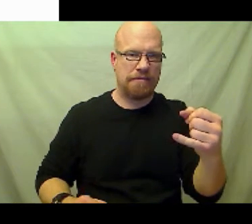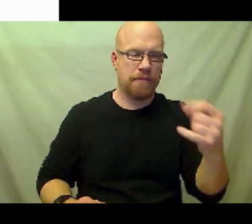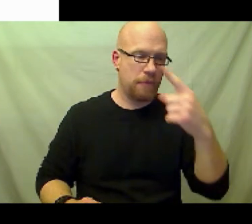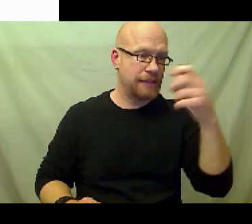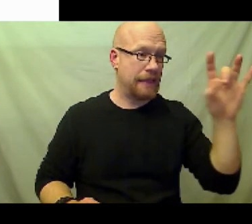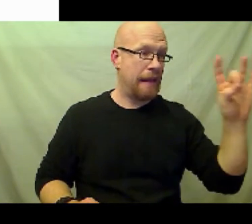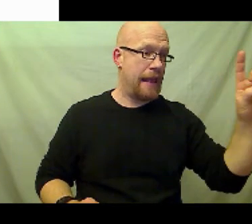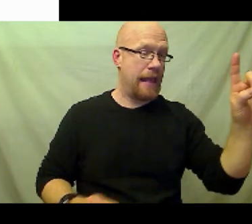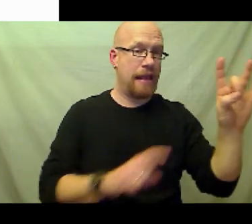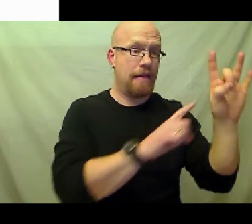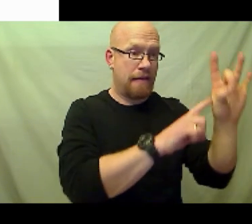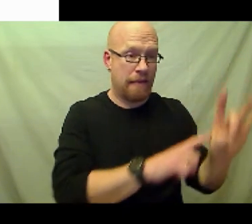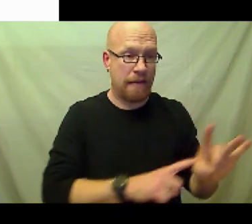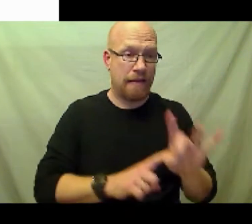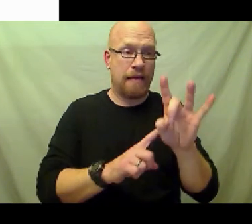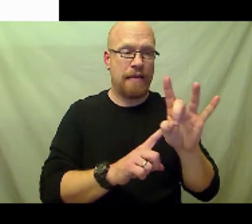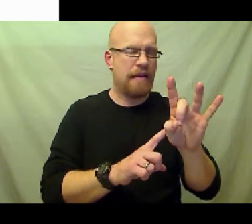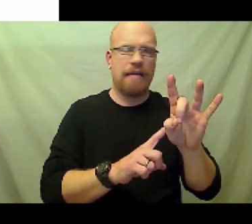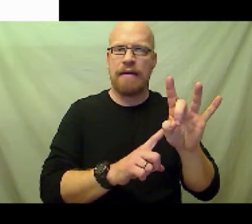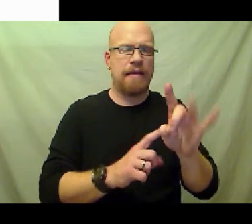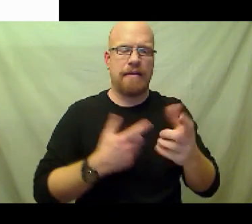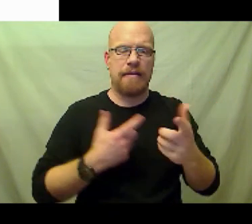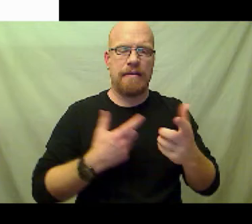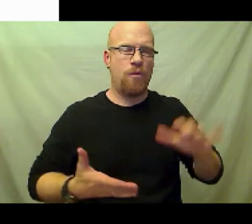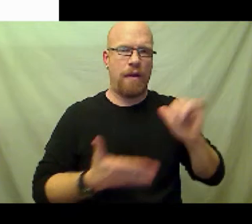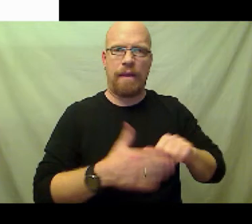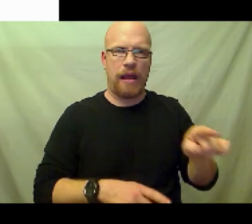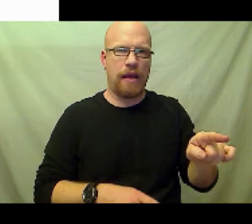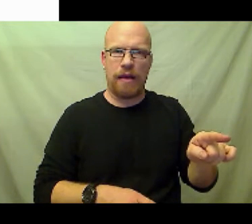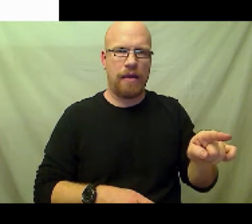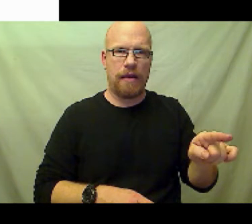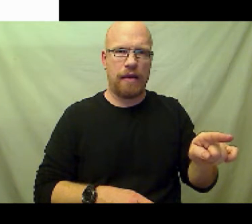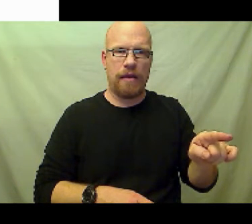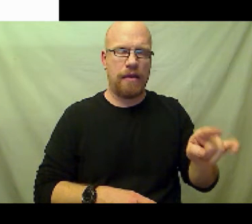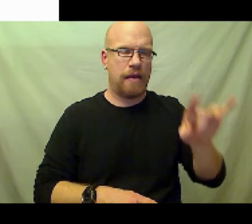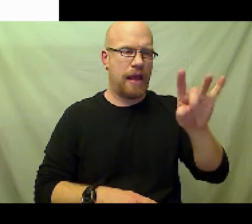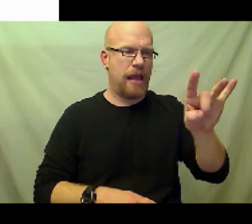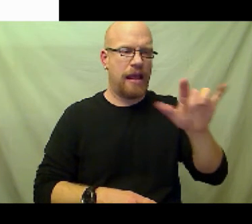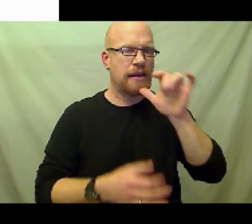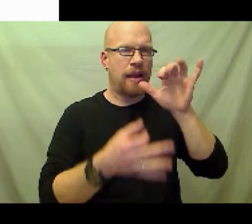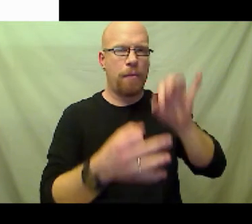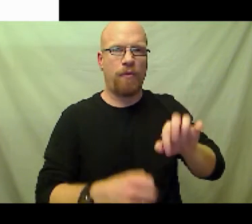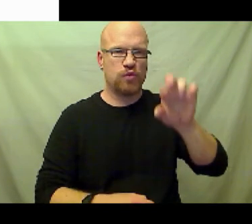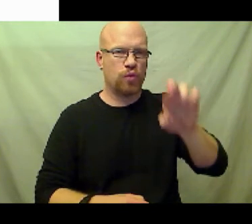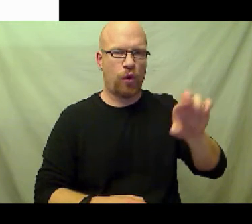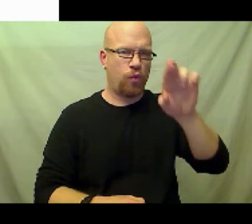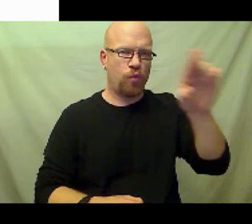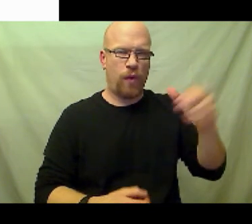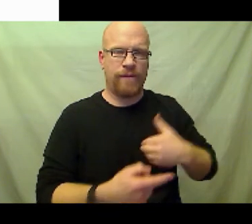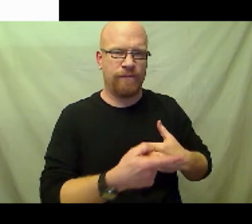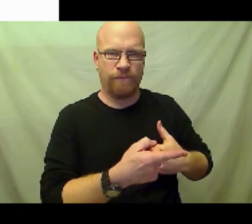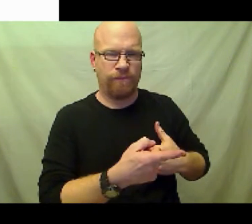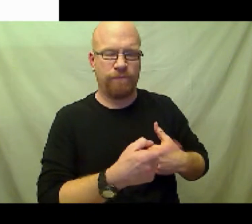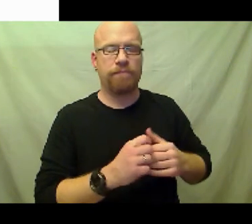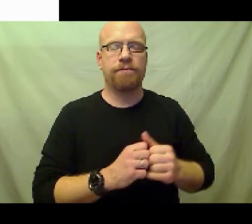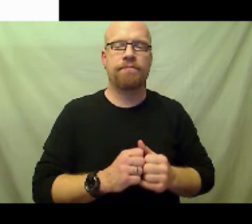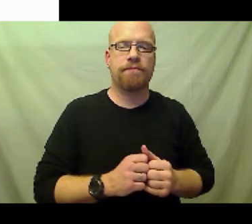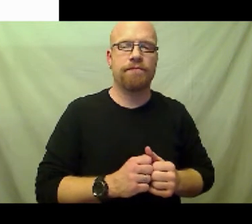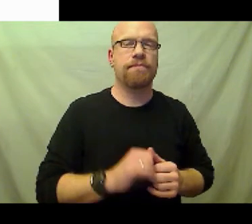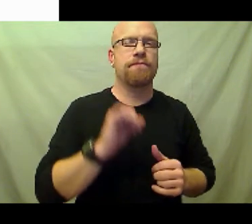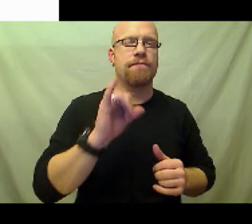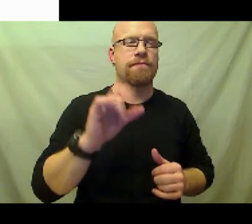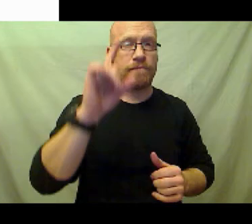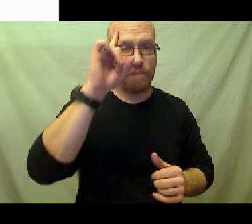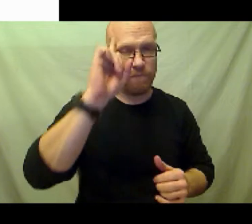I'm going to add the dash there, and then I'm not going to move the 8 over. I'm not going to subtract 8 from both sides. 8 wouldn't make it a